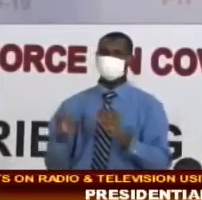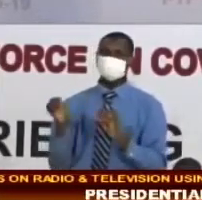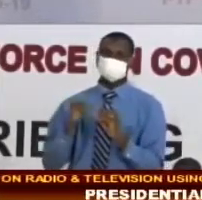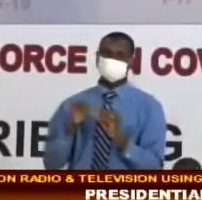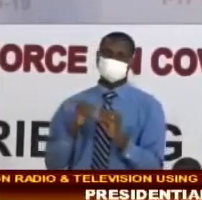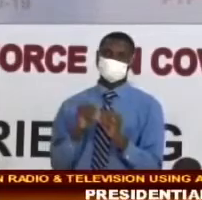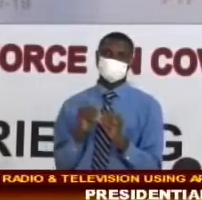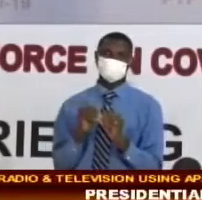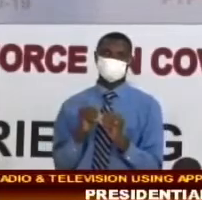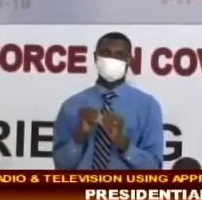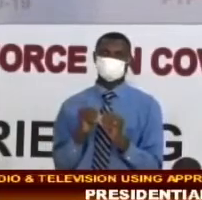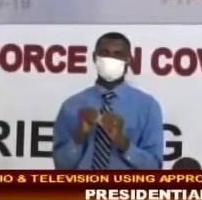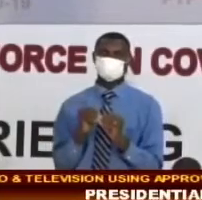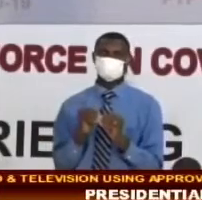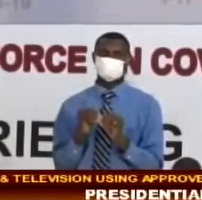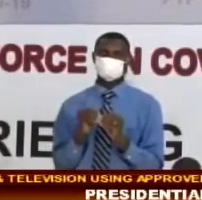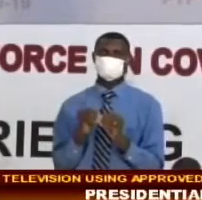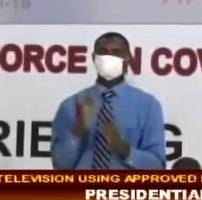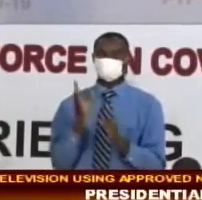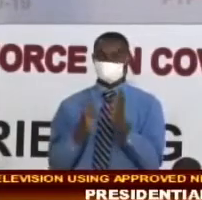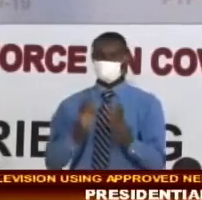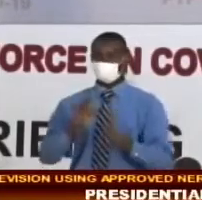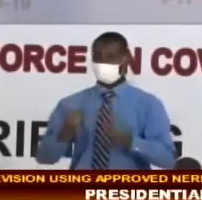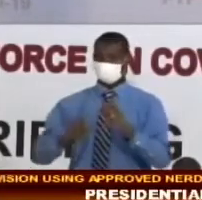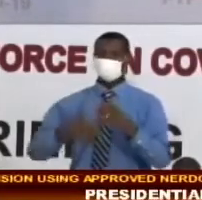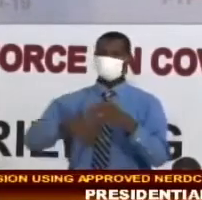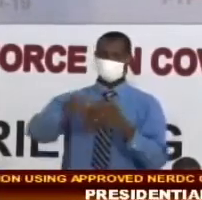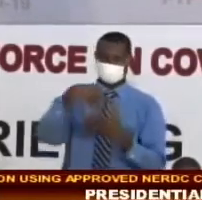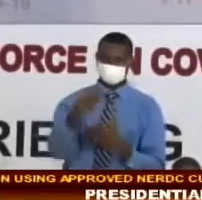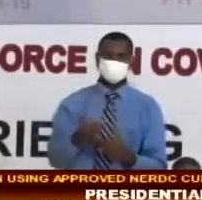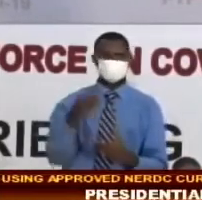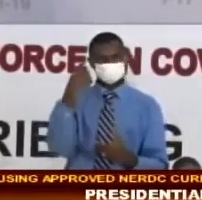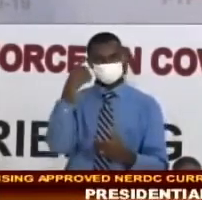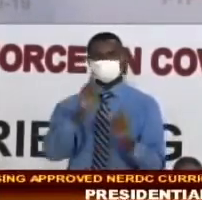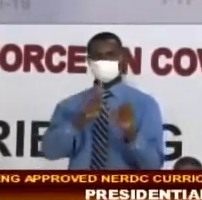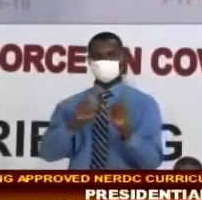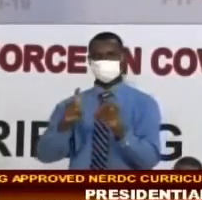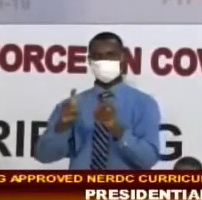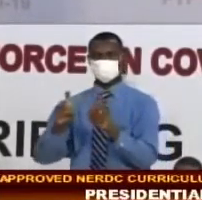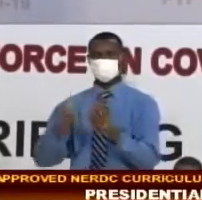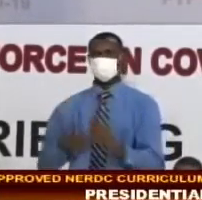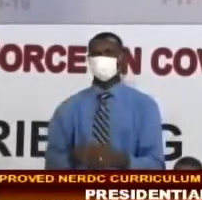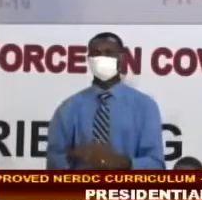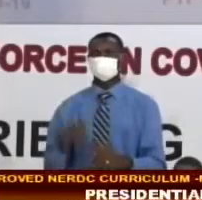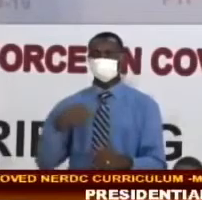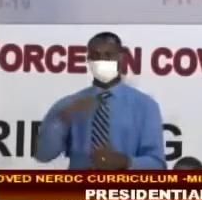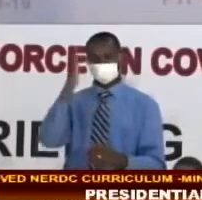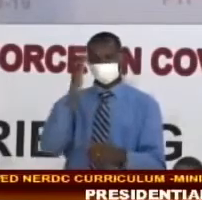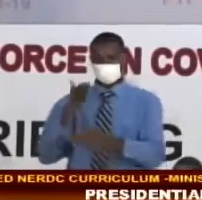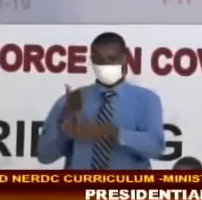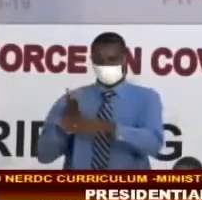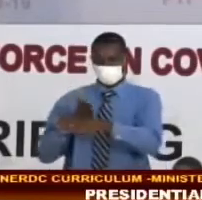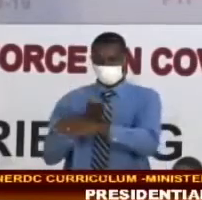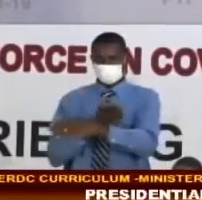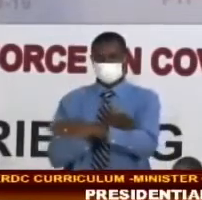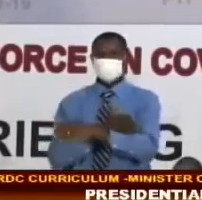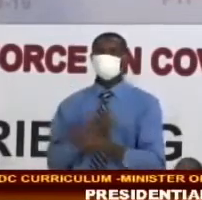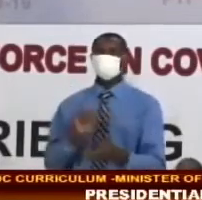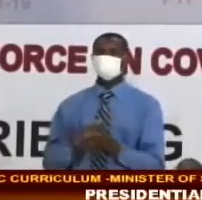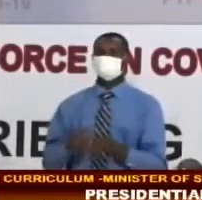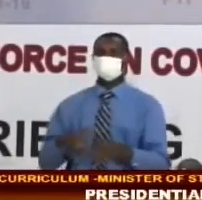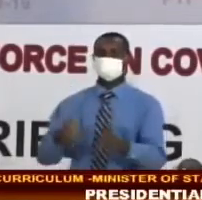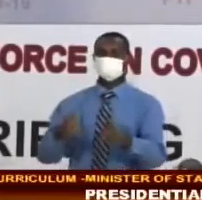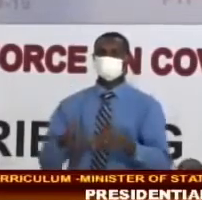if people show up to be tested. And we will improve in that regard.